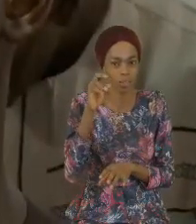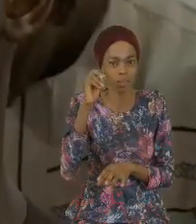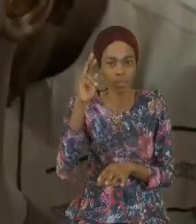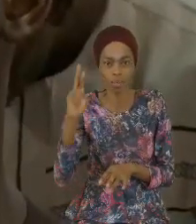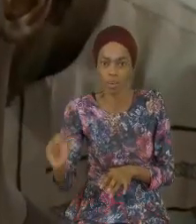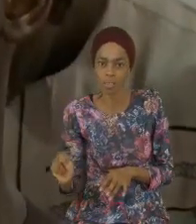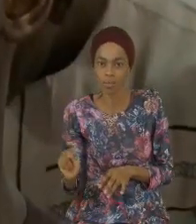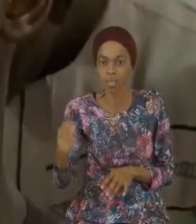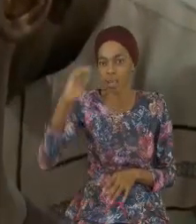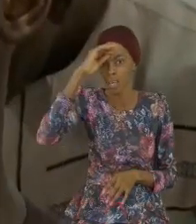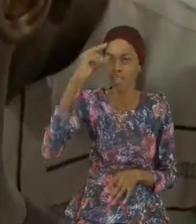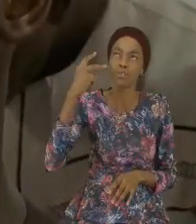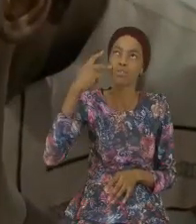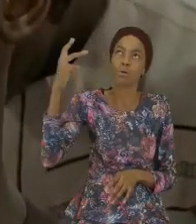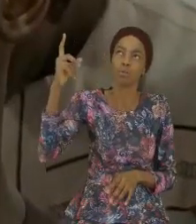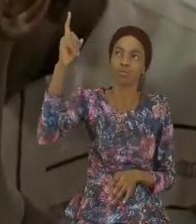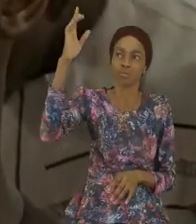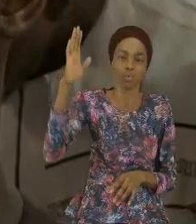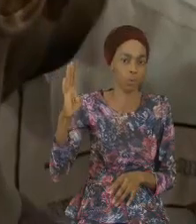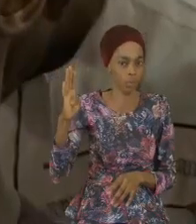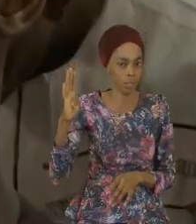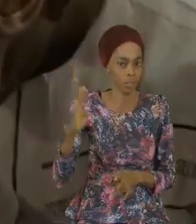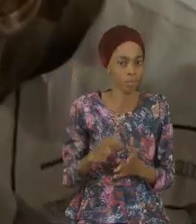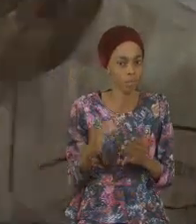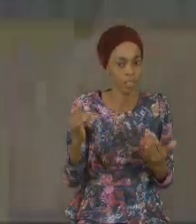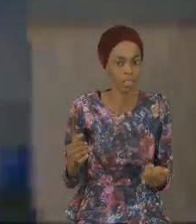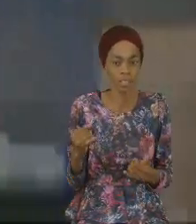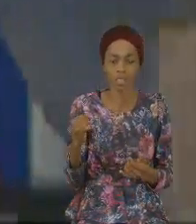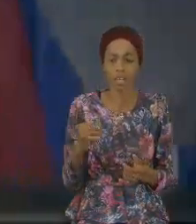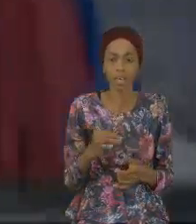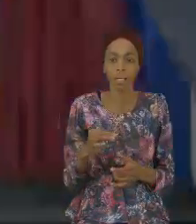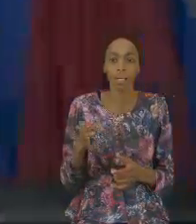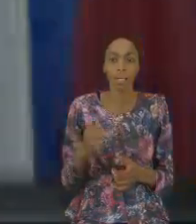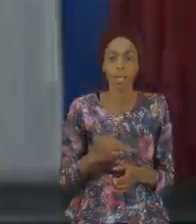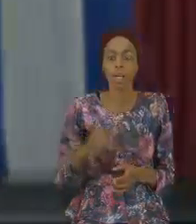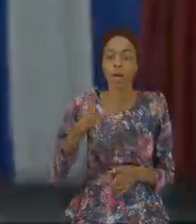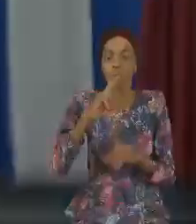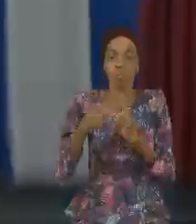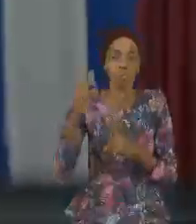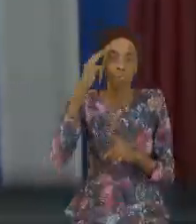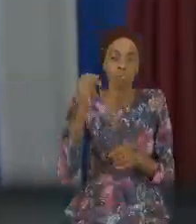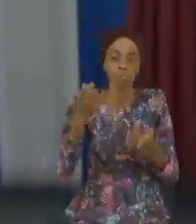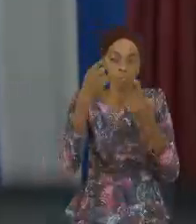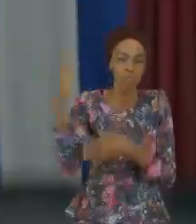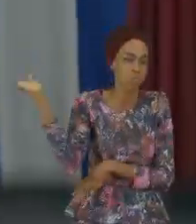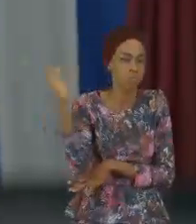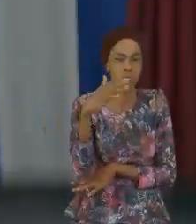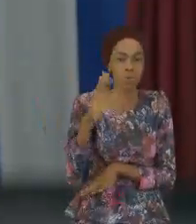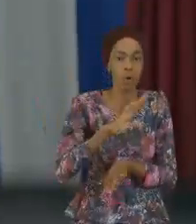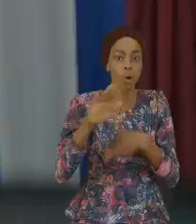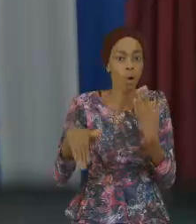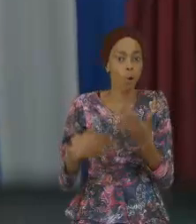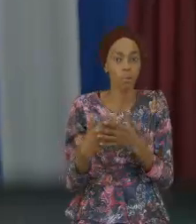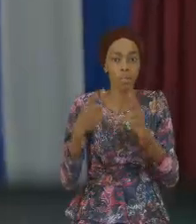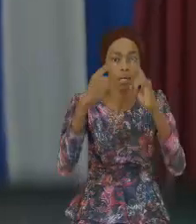the invisible. Didn't he come to the land of Cain, to the wilderness? And then all the Amalekites were there